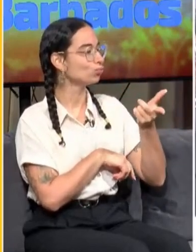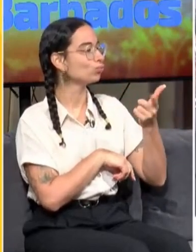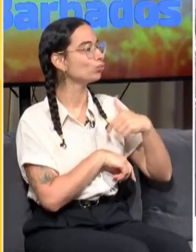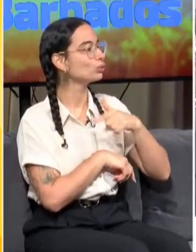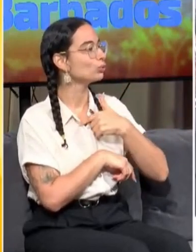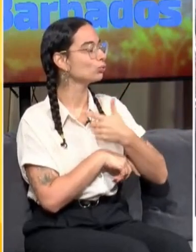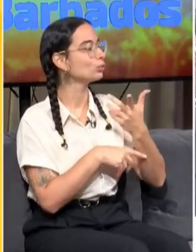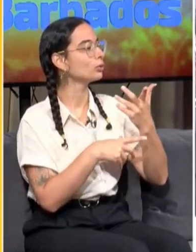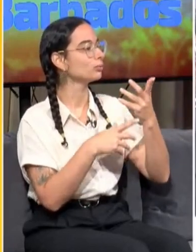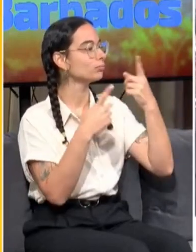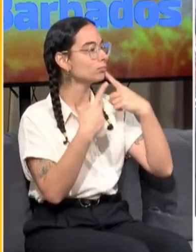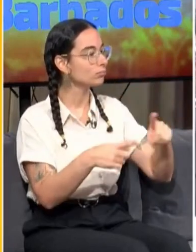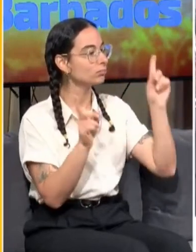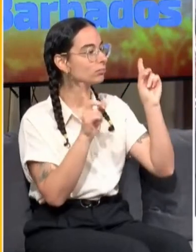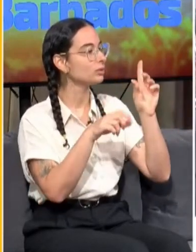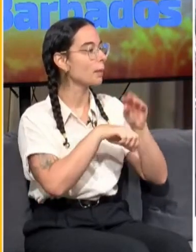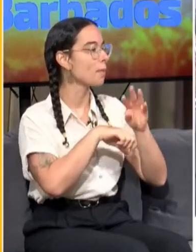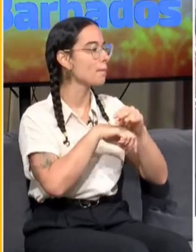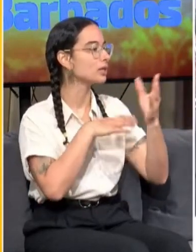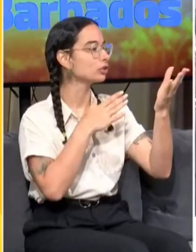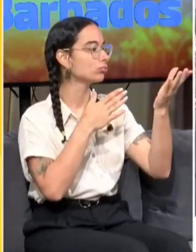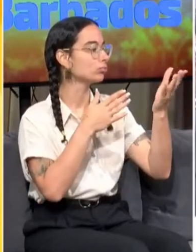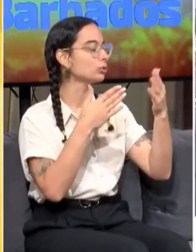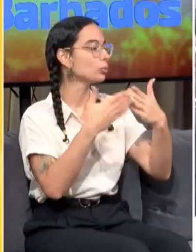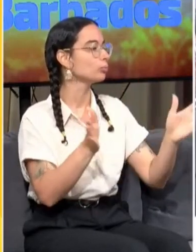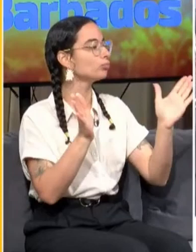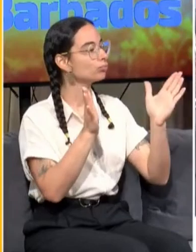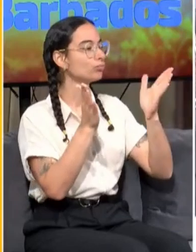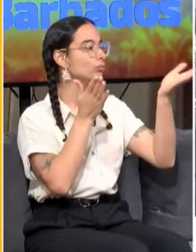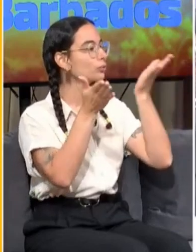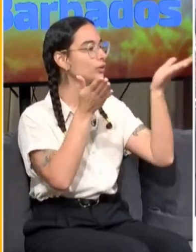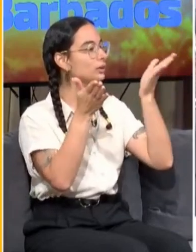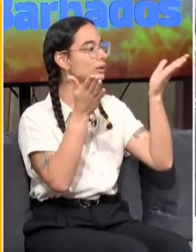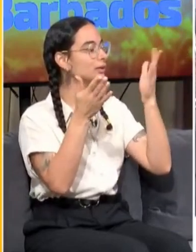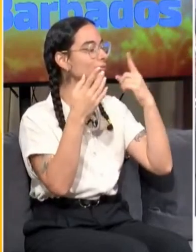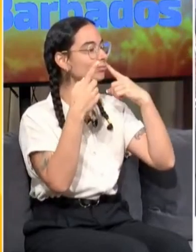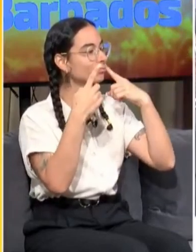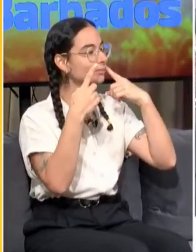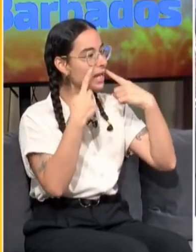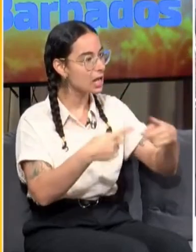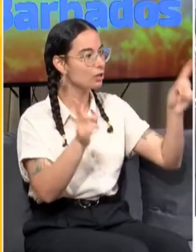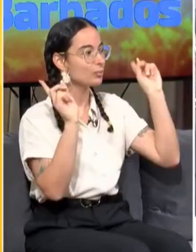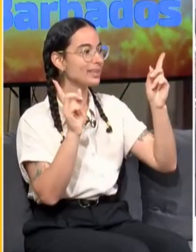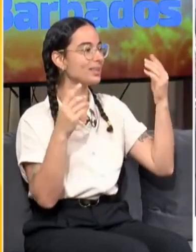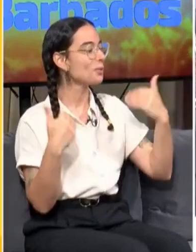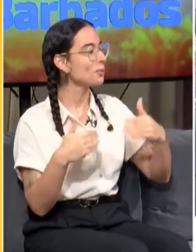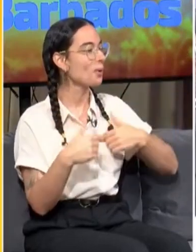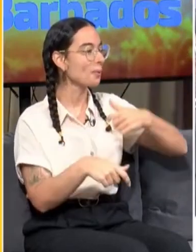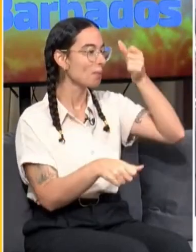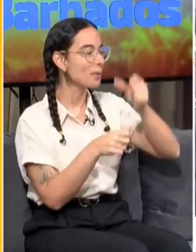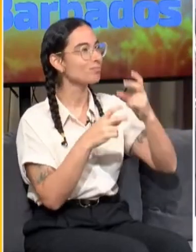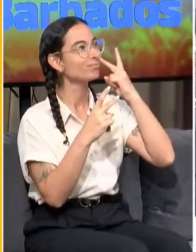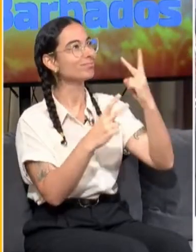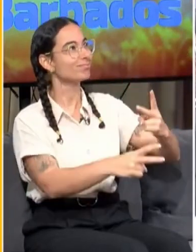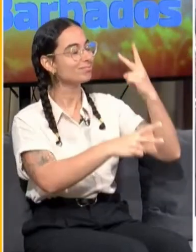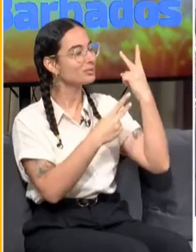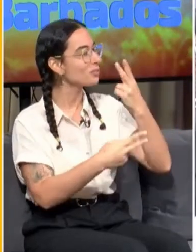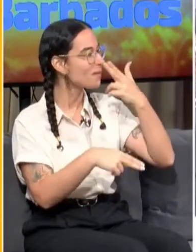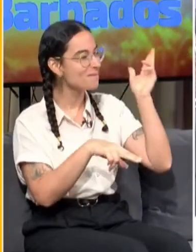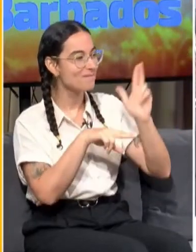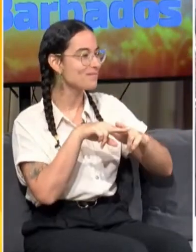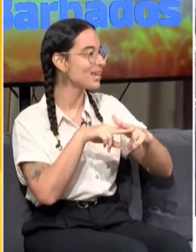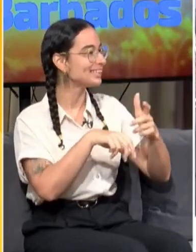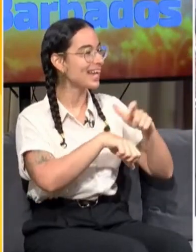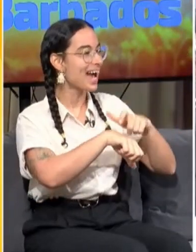service announcements, and I recall that we had quite a lot of fun getting it done. So it's wonderful to have you in